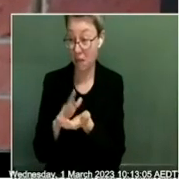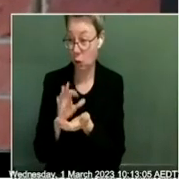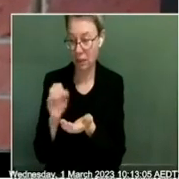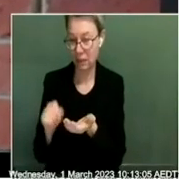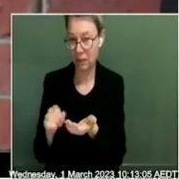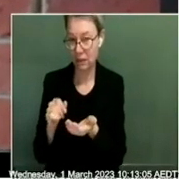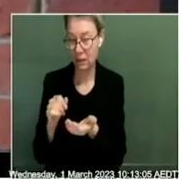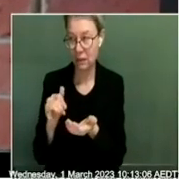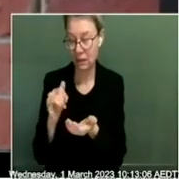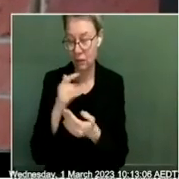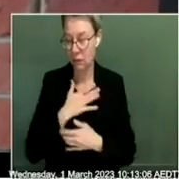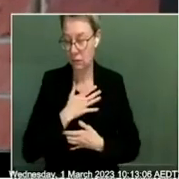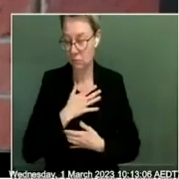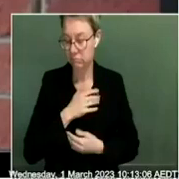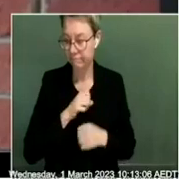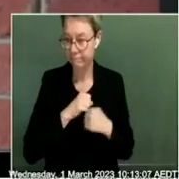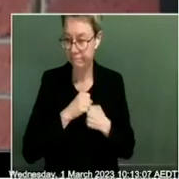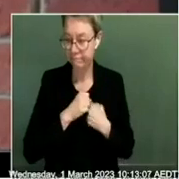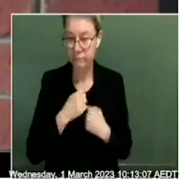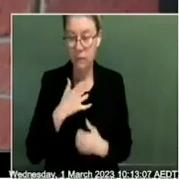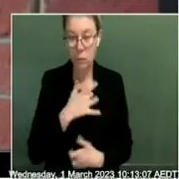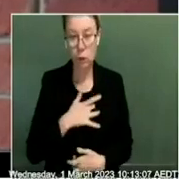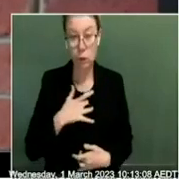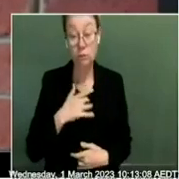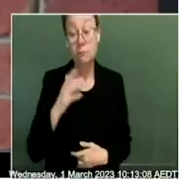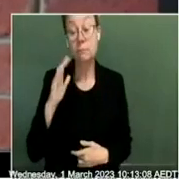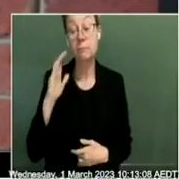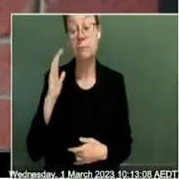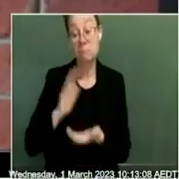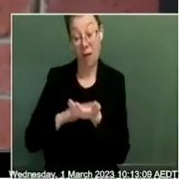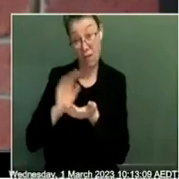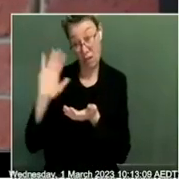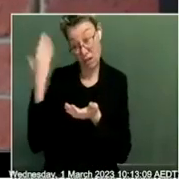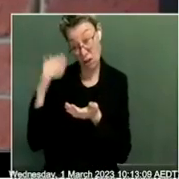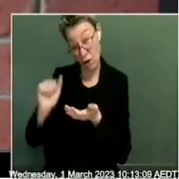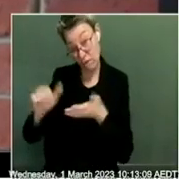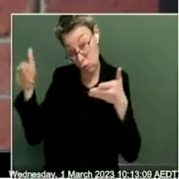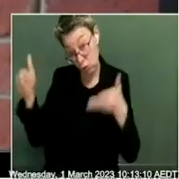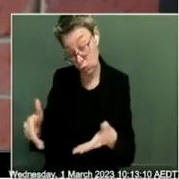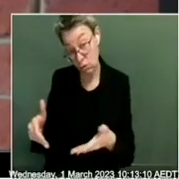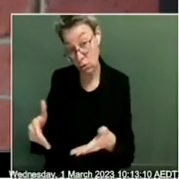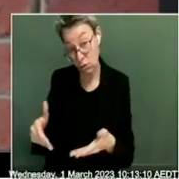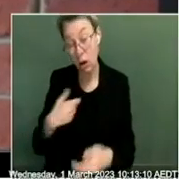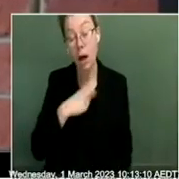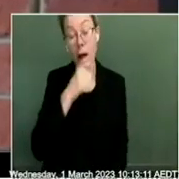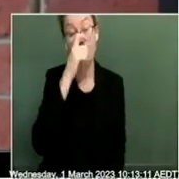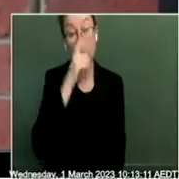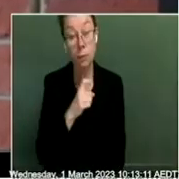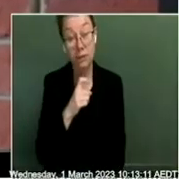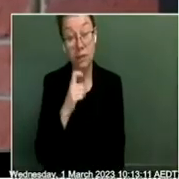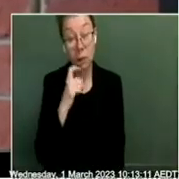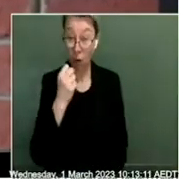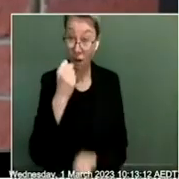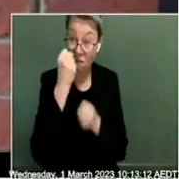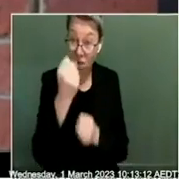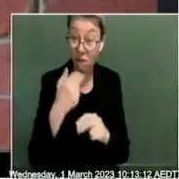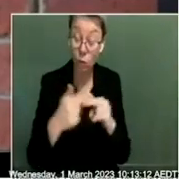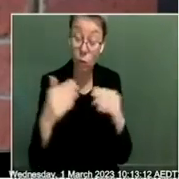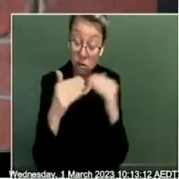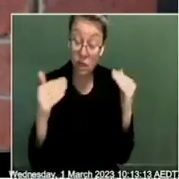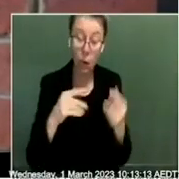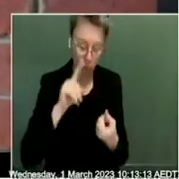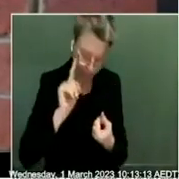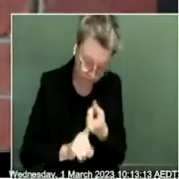her at her funeral that I would not give up the fight for justice, her just continue that work that